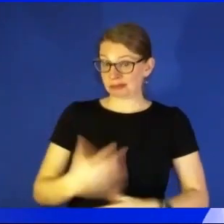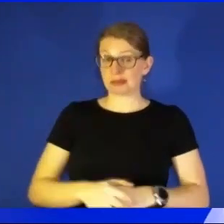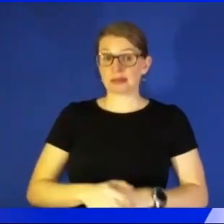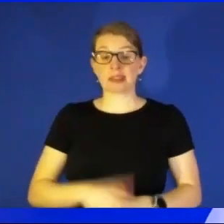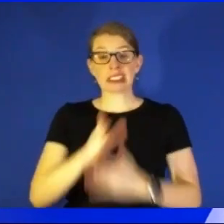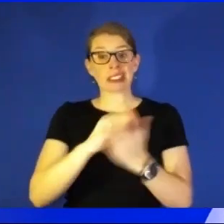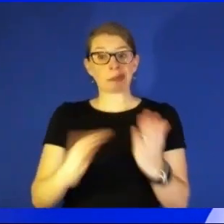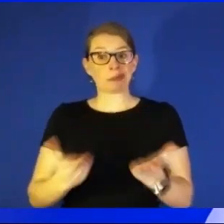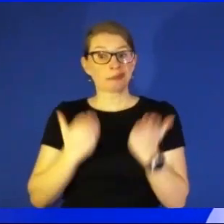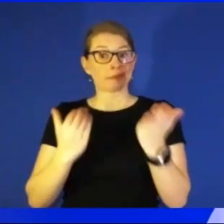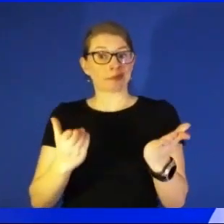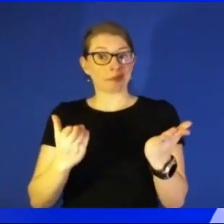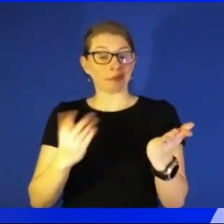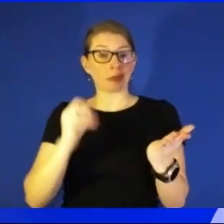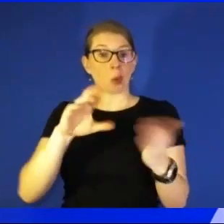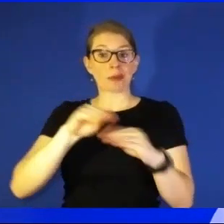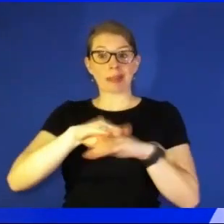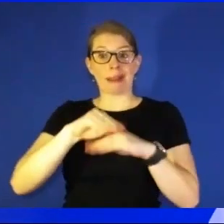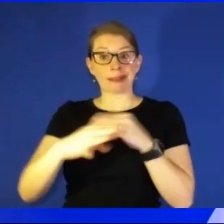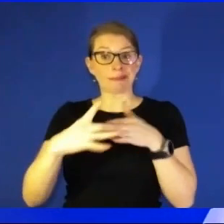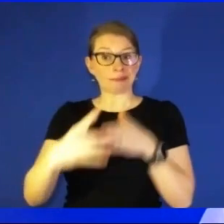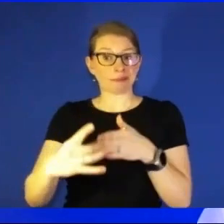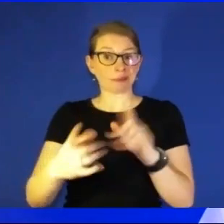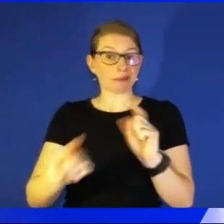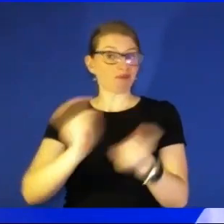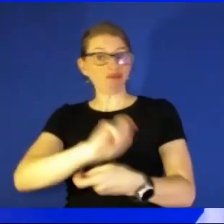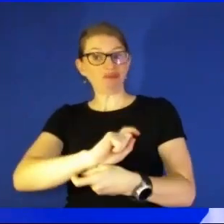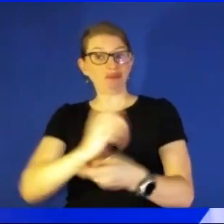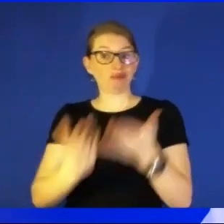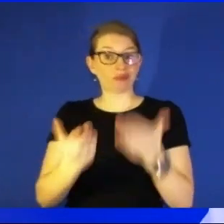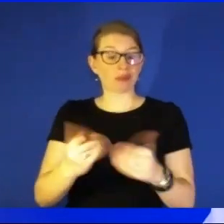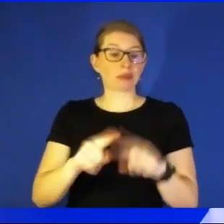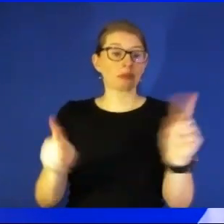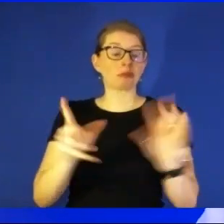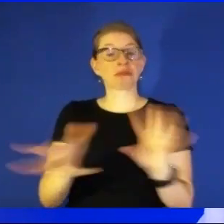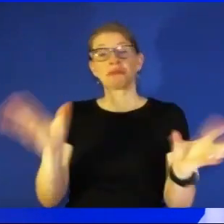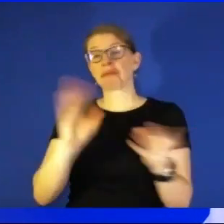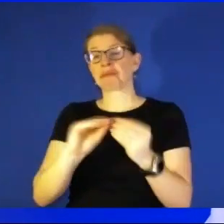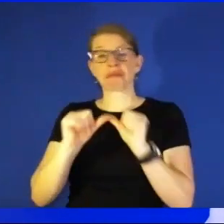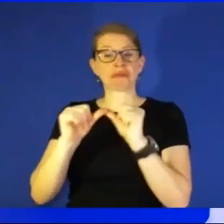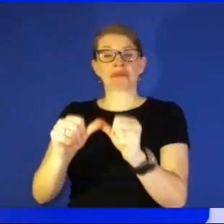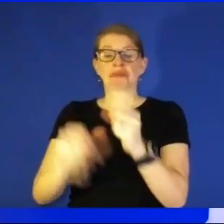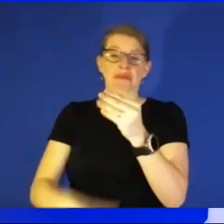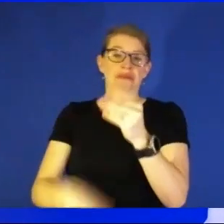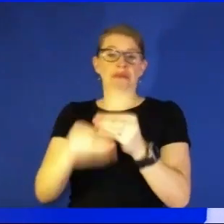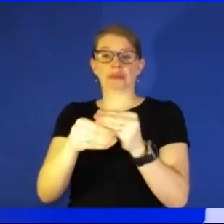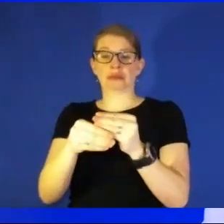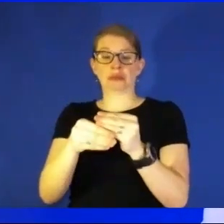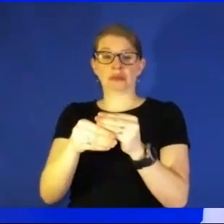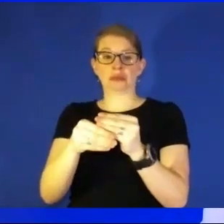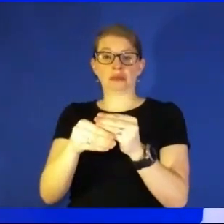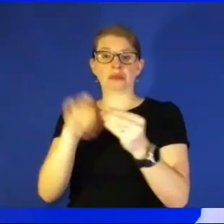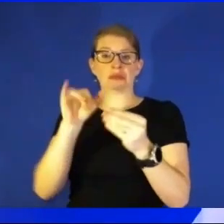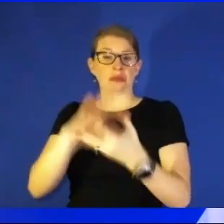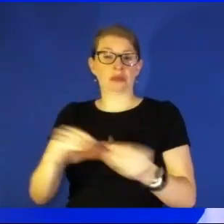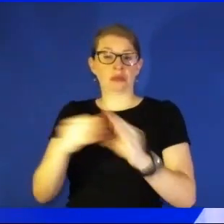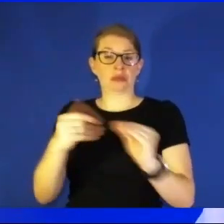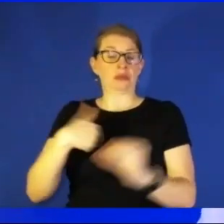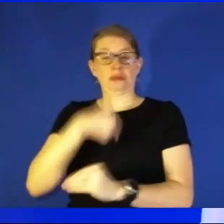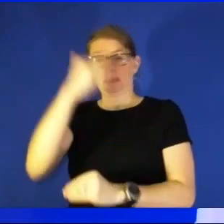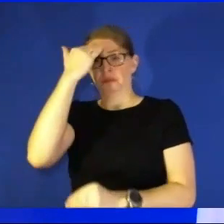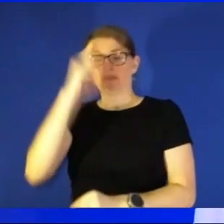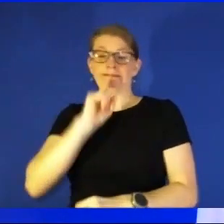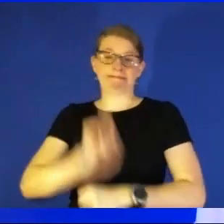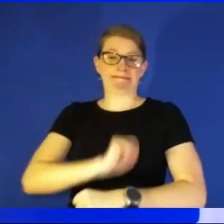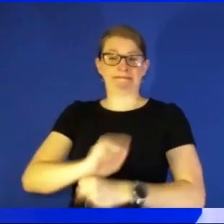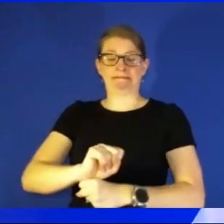recommendations or guidance may be changed. But overall, it continues to add to the story that we know is true, and that's that